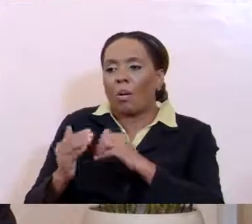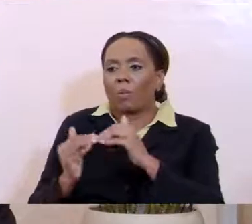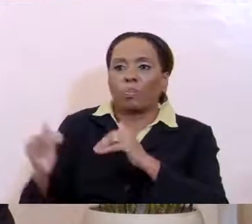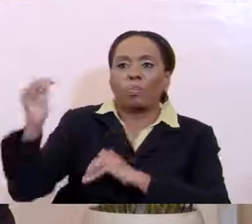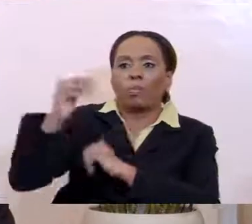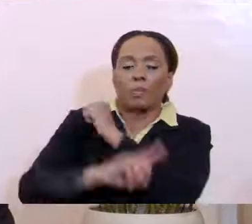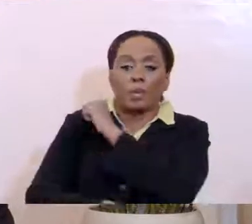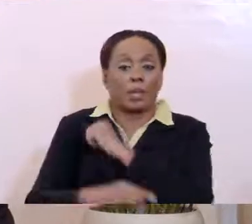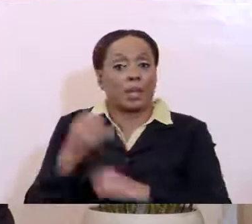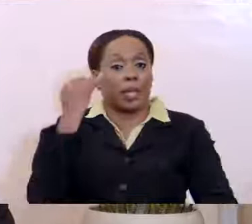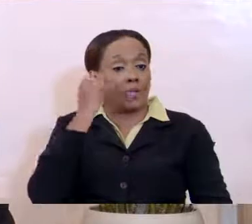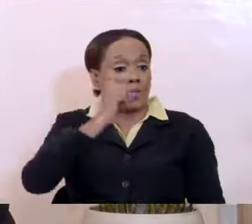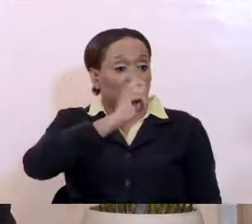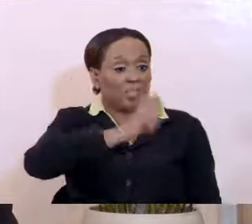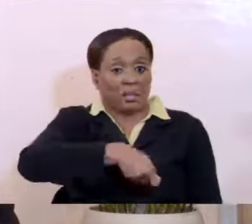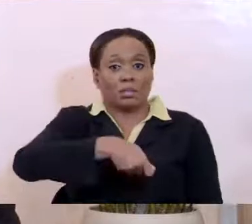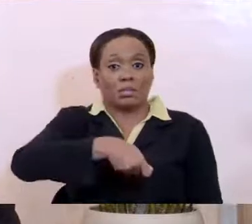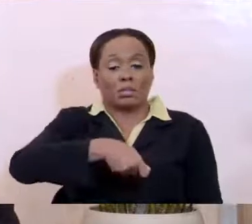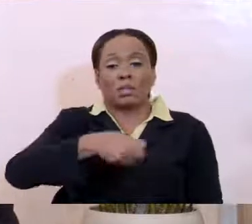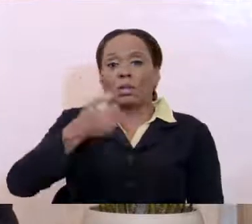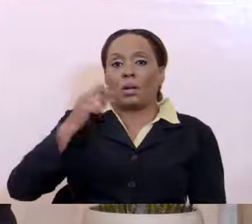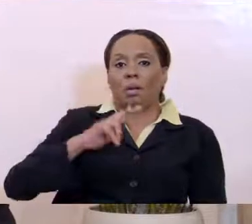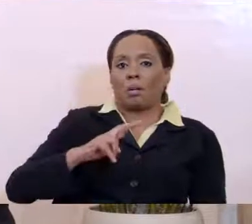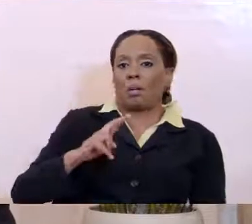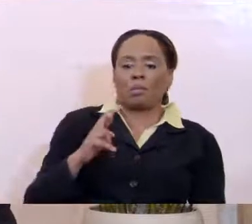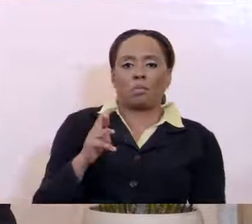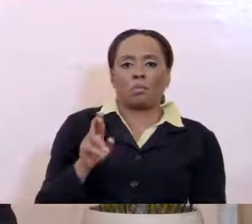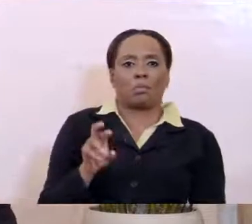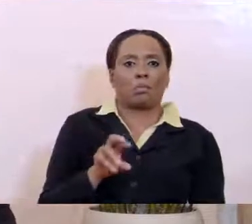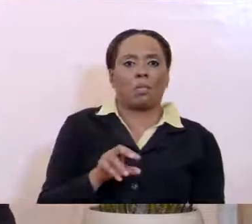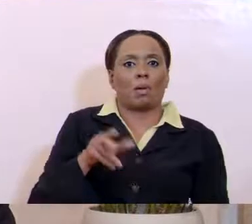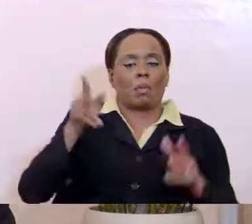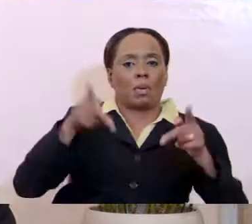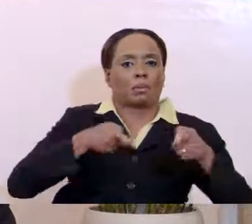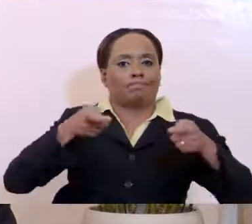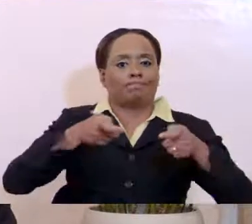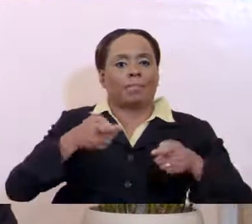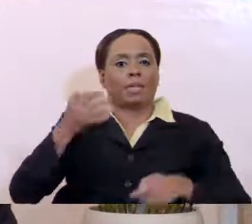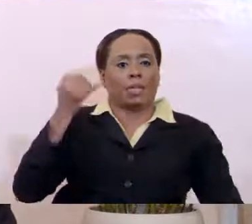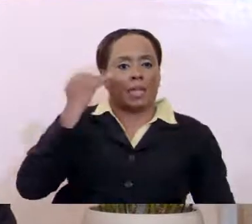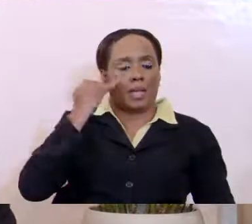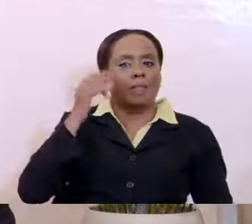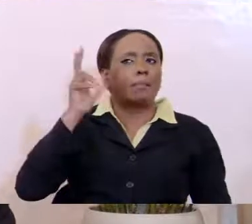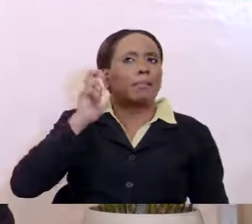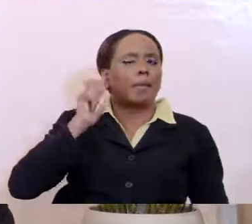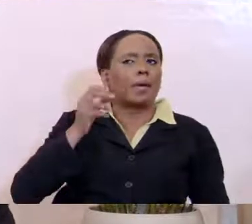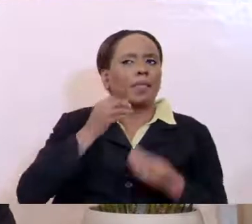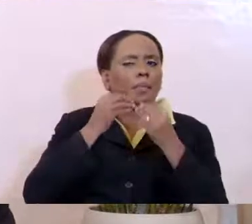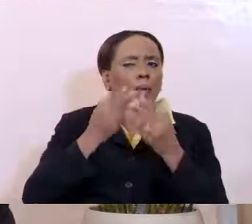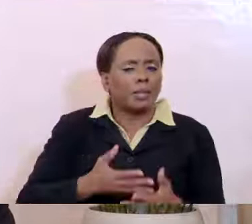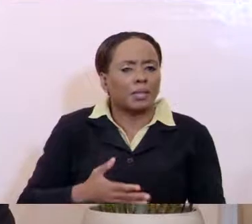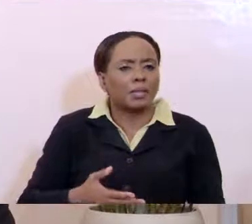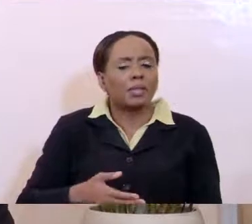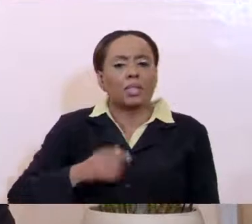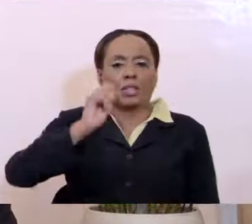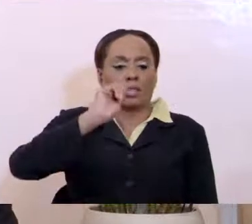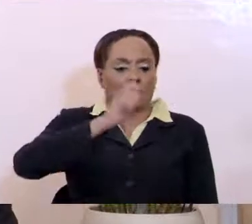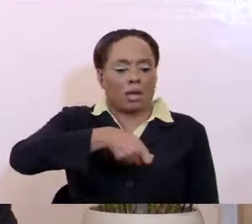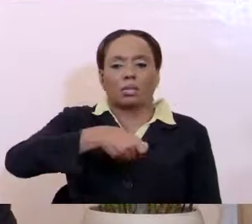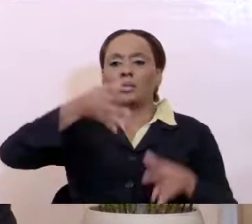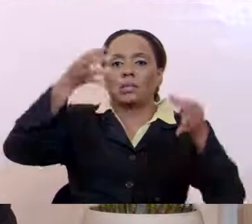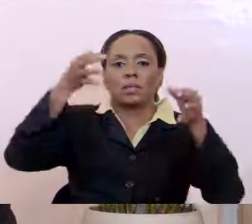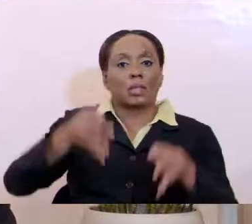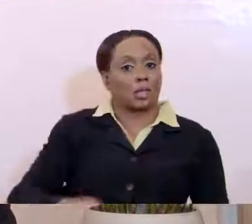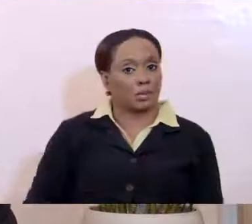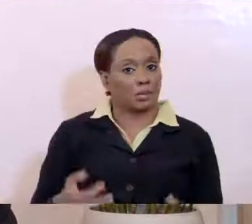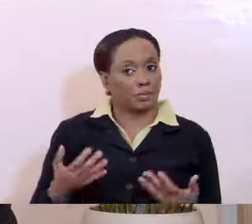it's a magistrate or a judge, hearing the facts, if the person is convicted, will then make his own judgment, his or her own